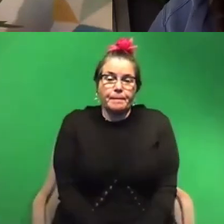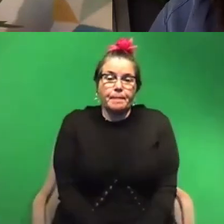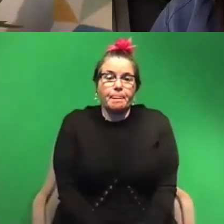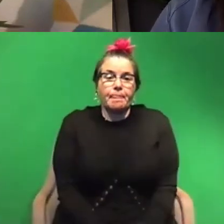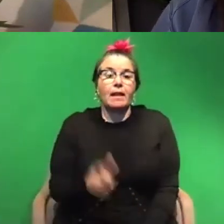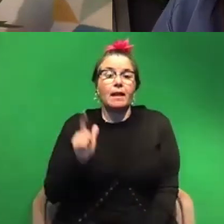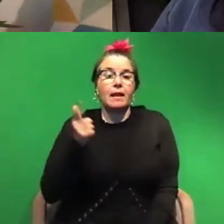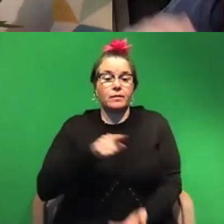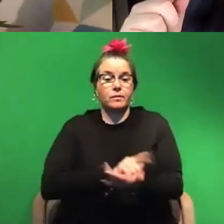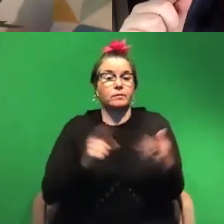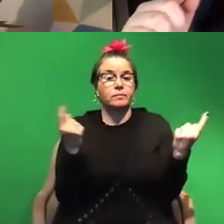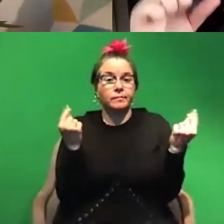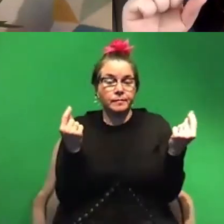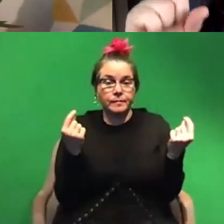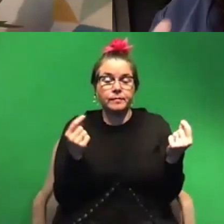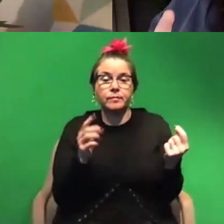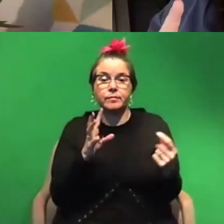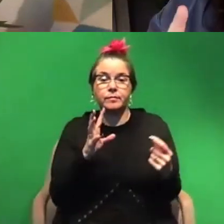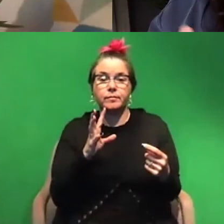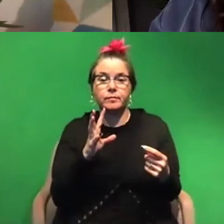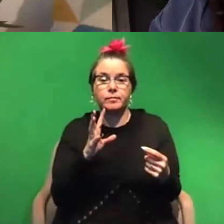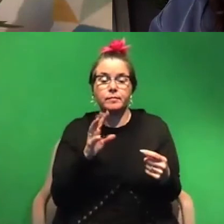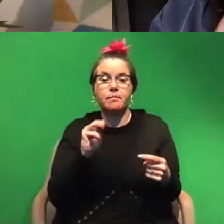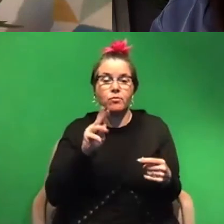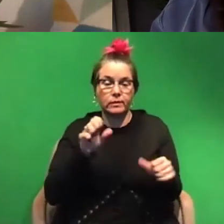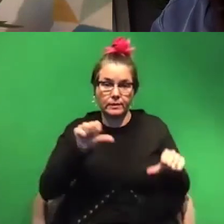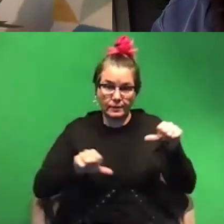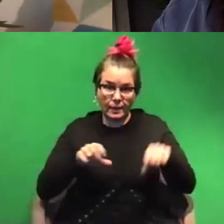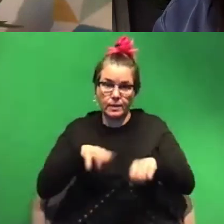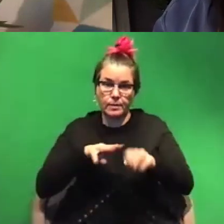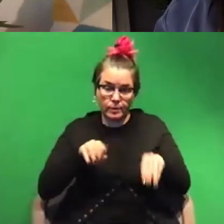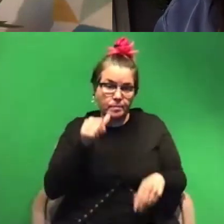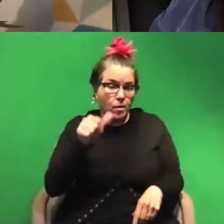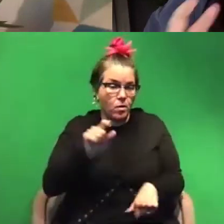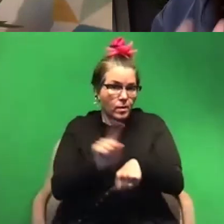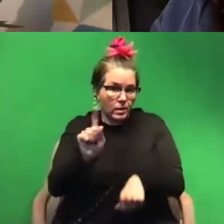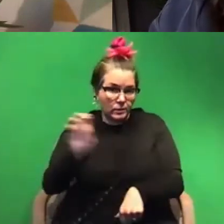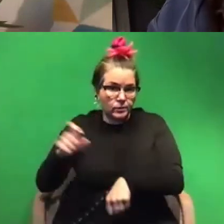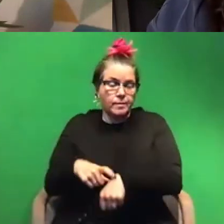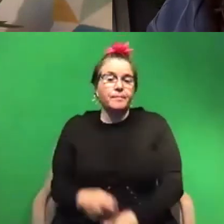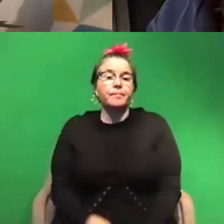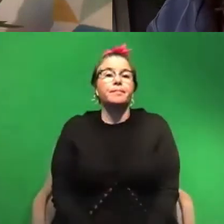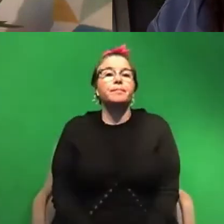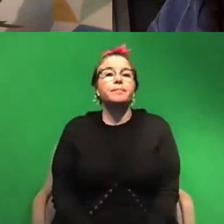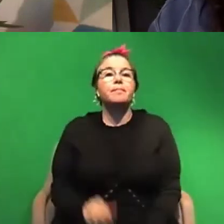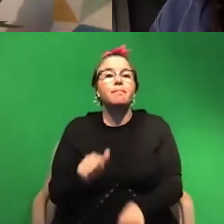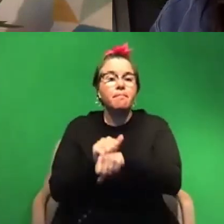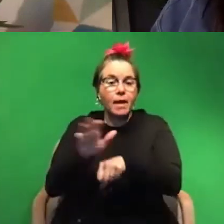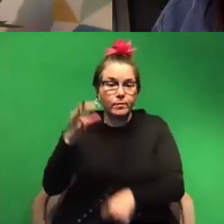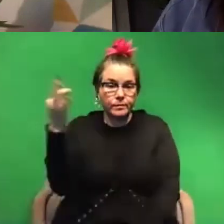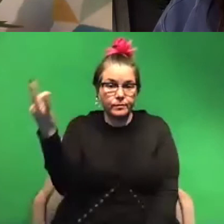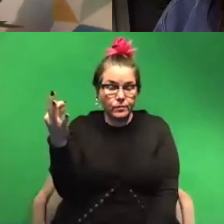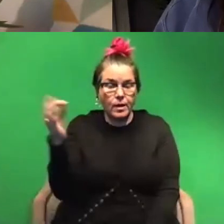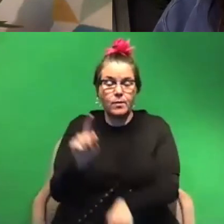this week, we've got marine science in the museum tomorrow, 1 p.m. Eastern, mountains on Friday, 1